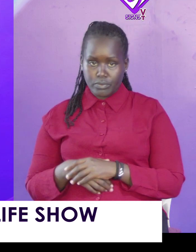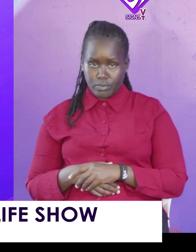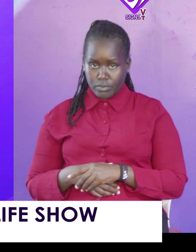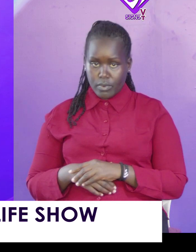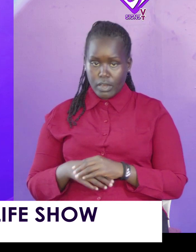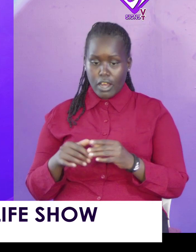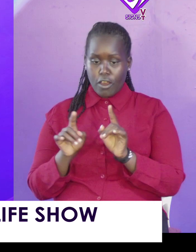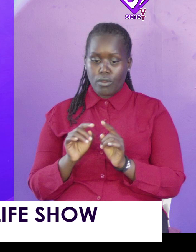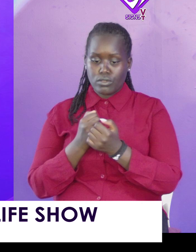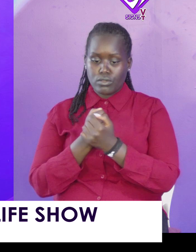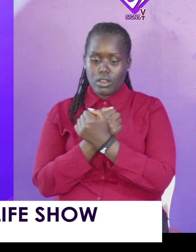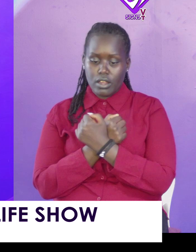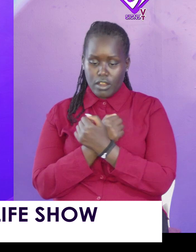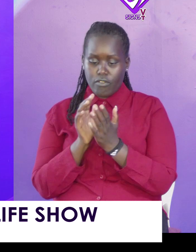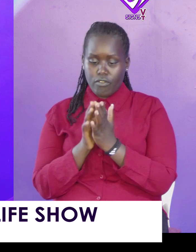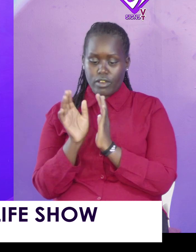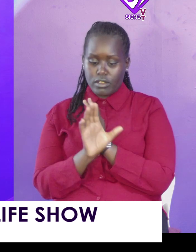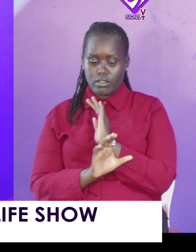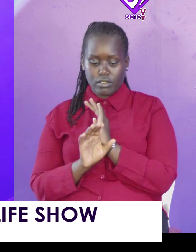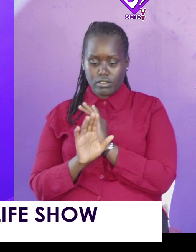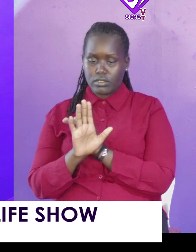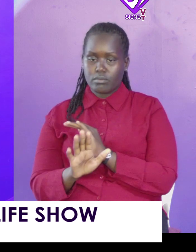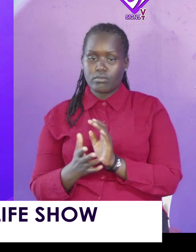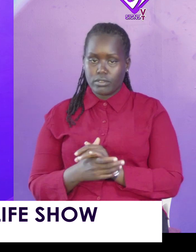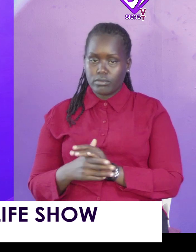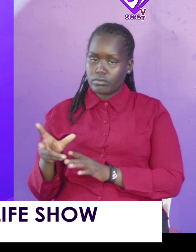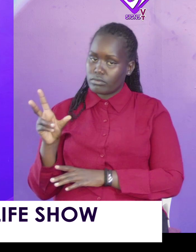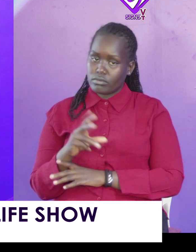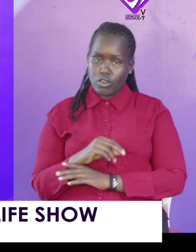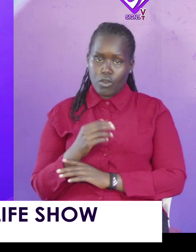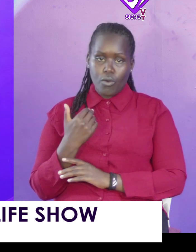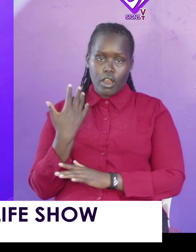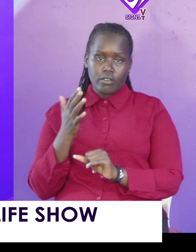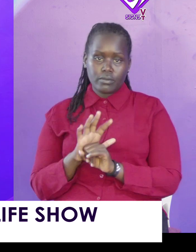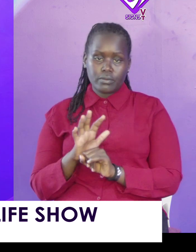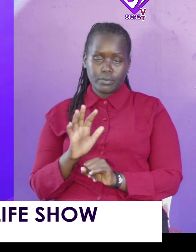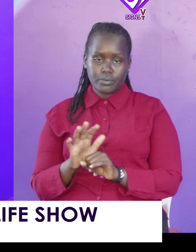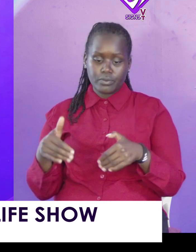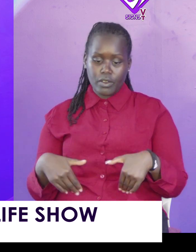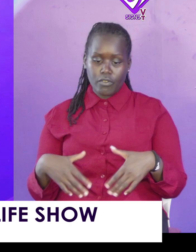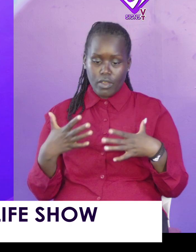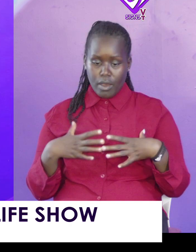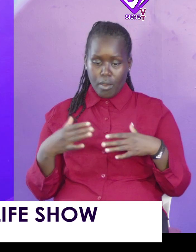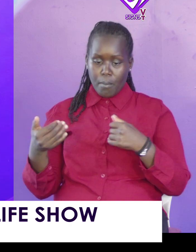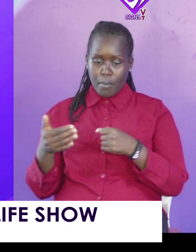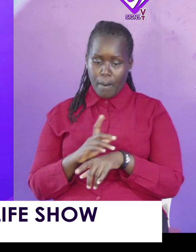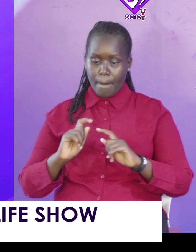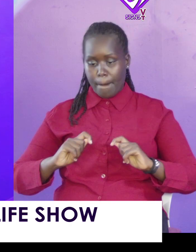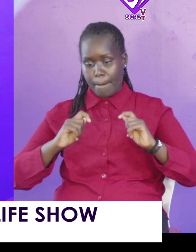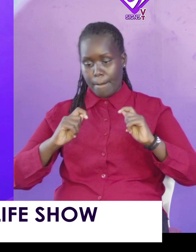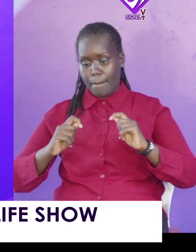in love with their country. No, there are so many young people full of talent, full of